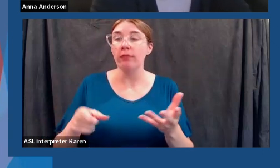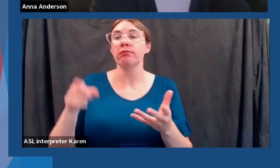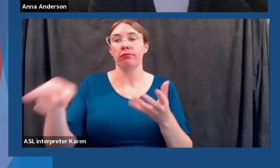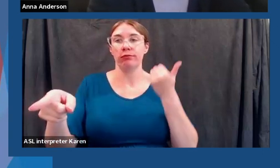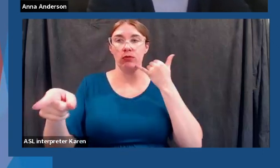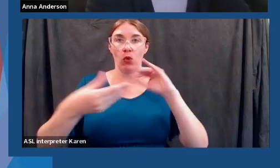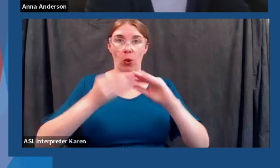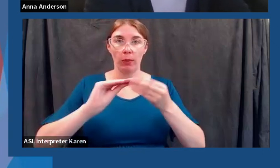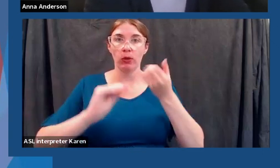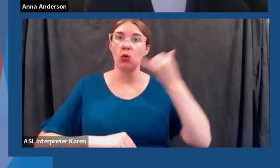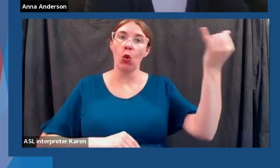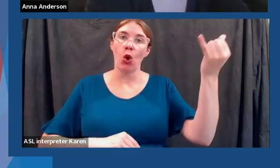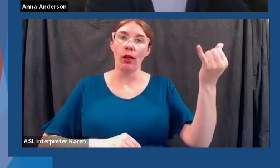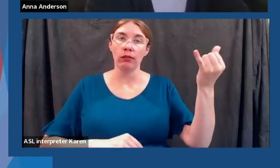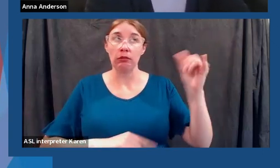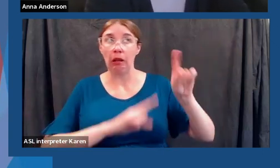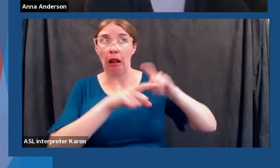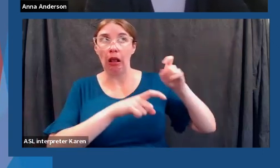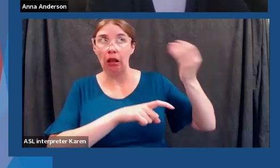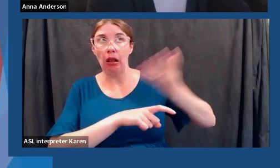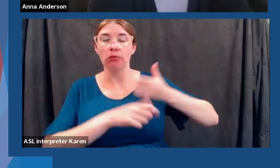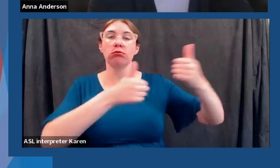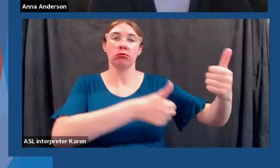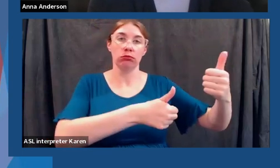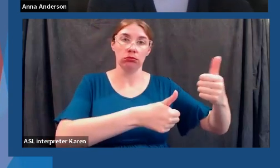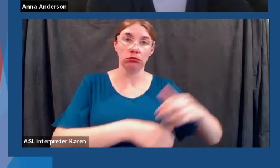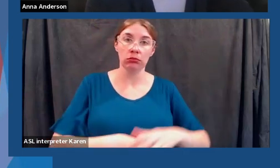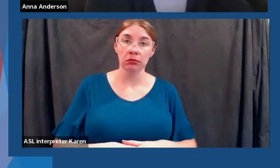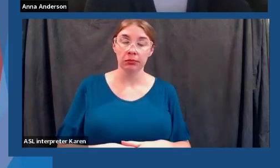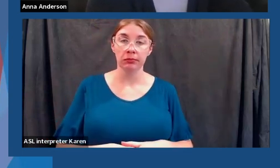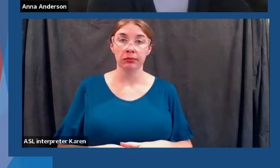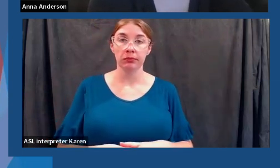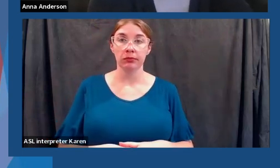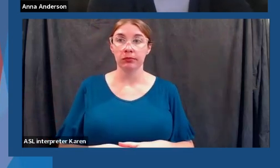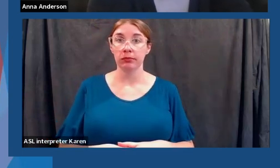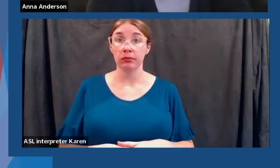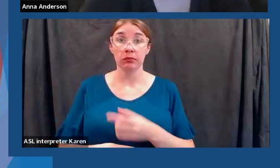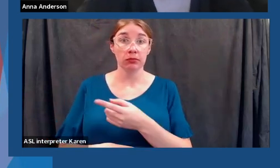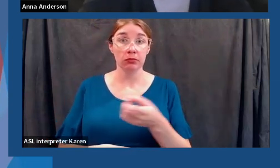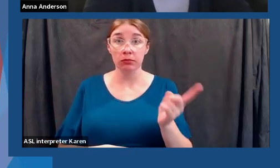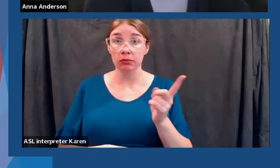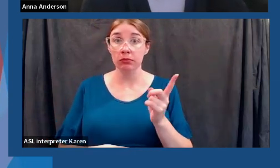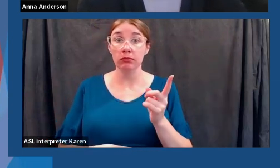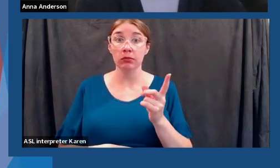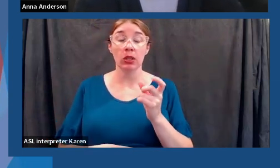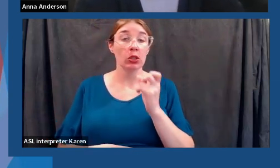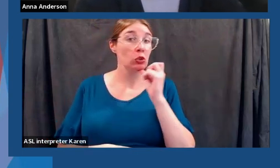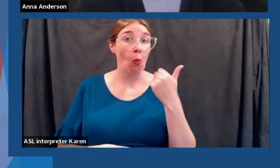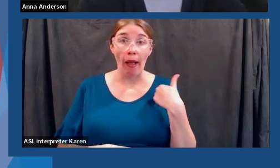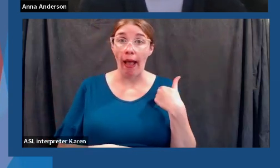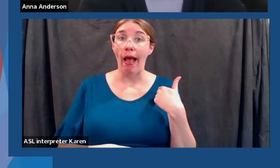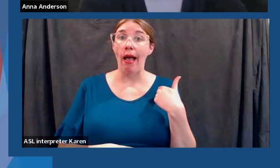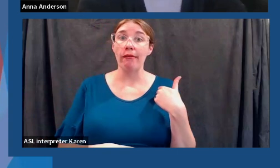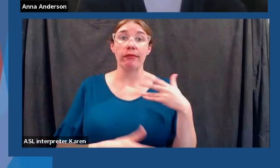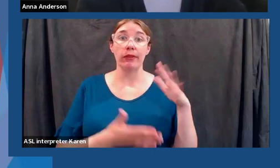there. Not everybody has to bring, if you don't have the necessary documents that you usually need to get like a